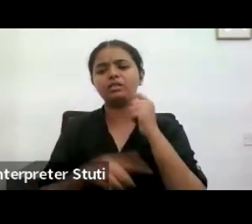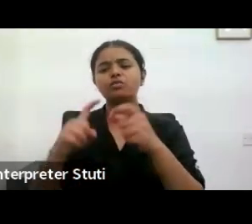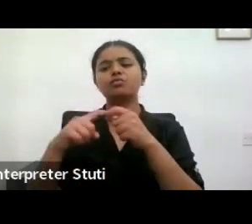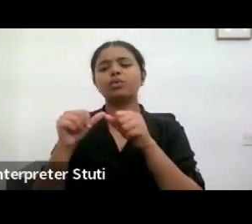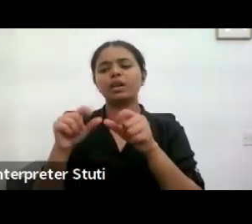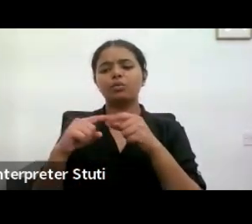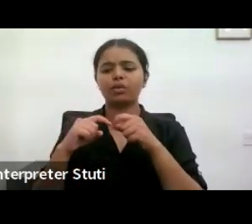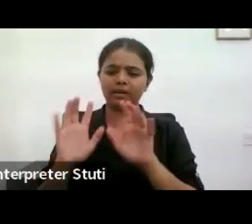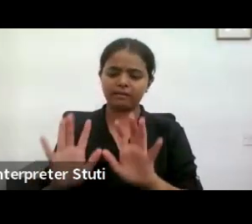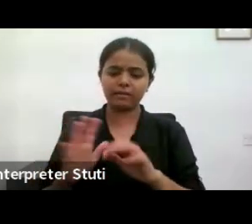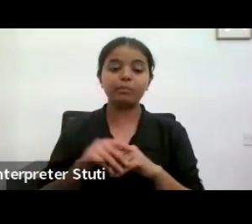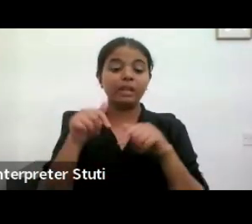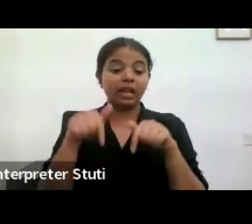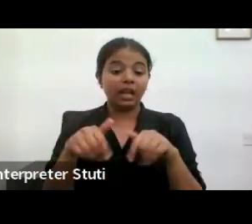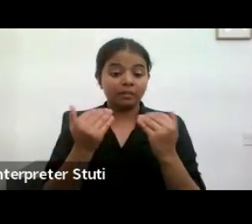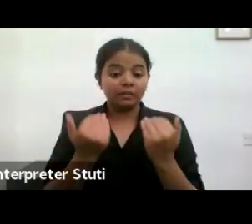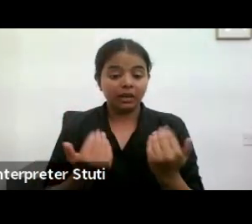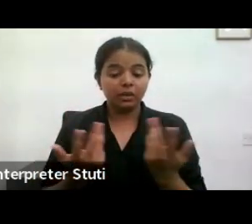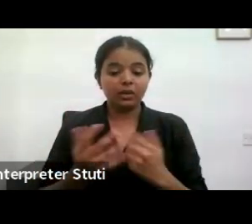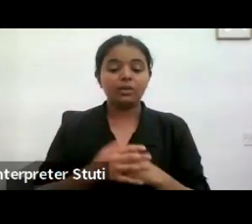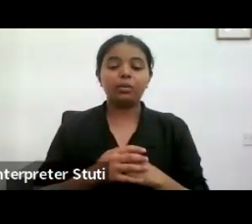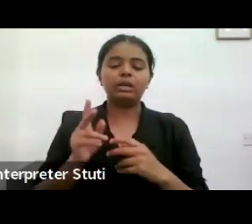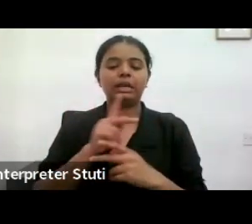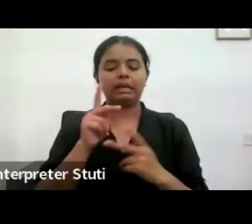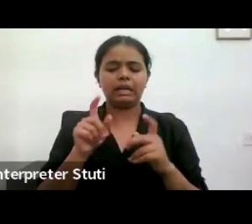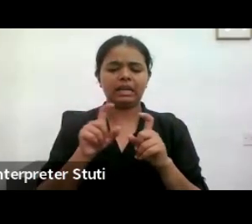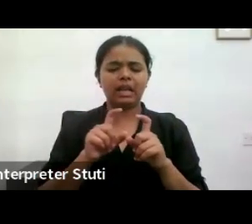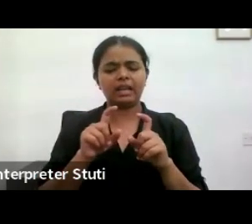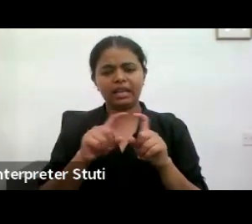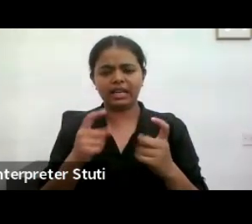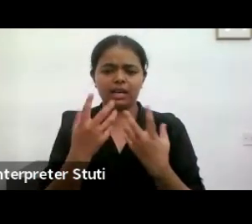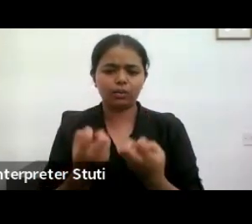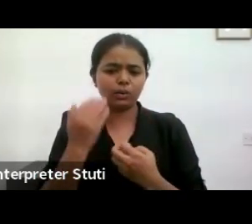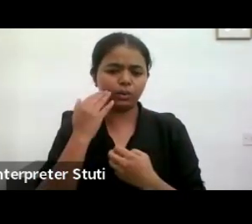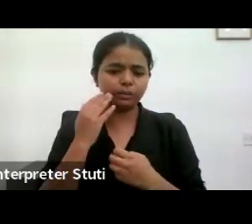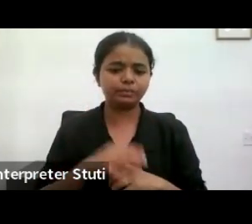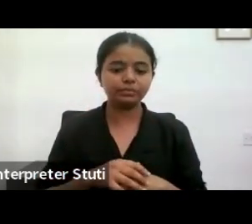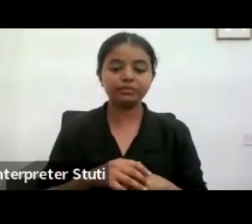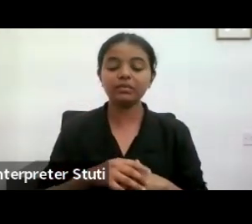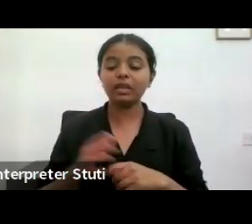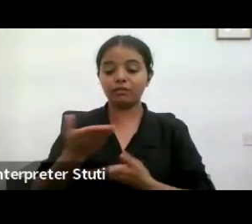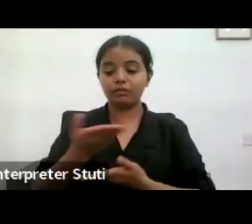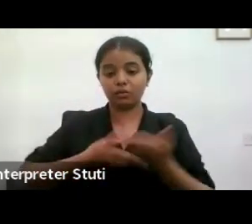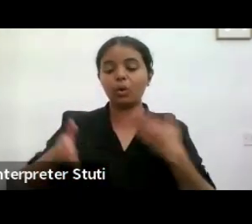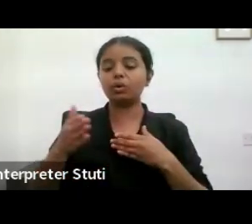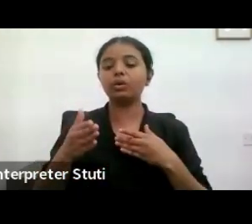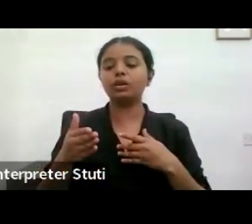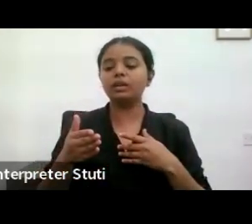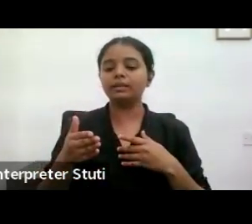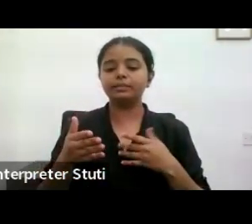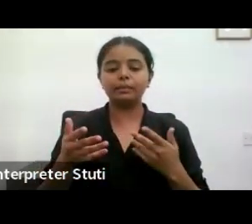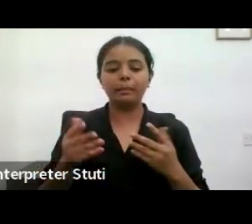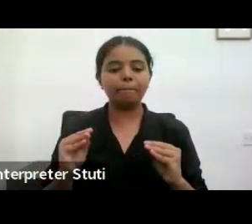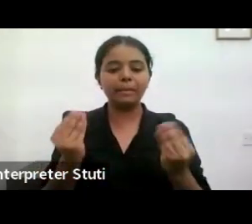now, I want to get a little bit more specific in terms of the work that we can do to really